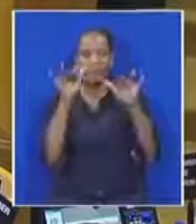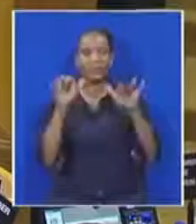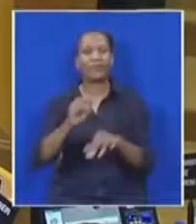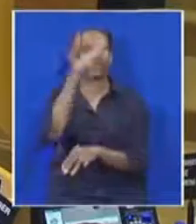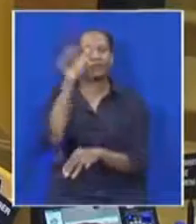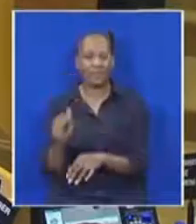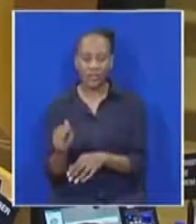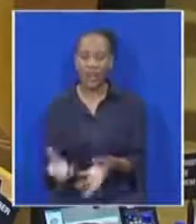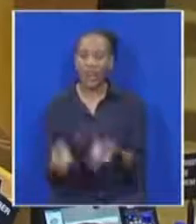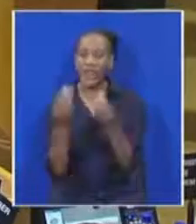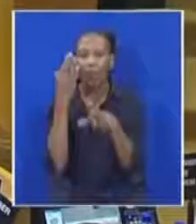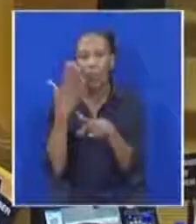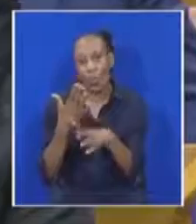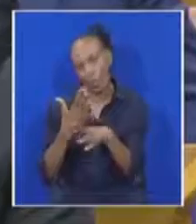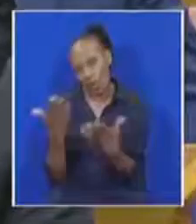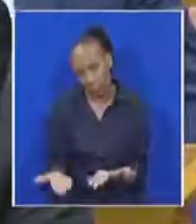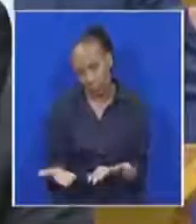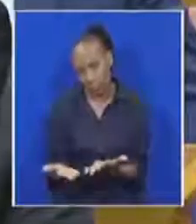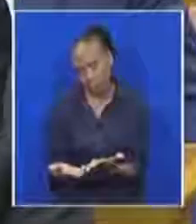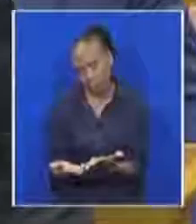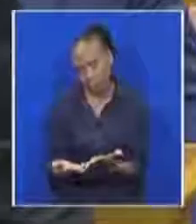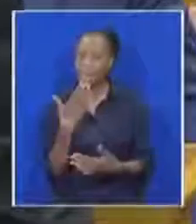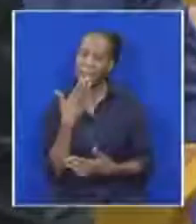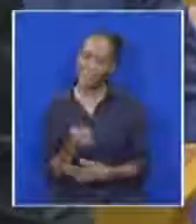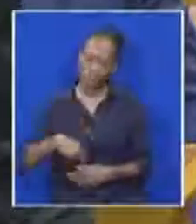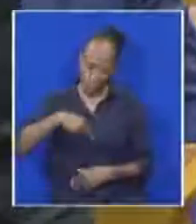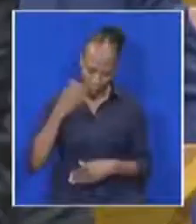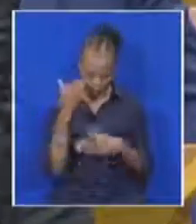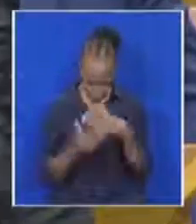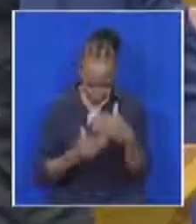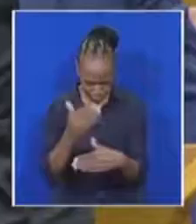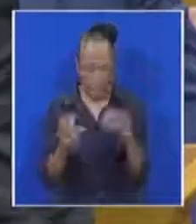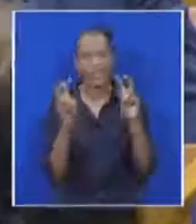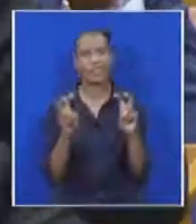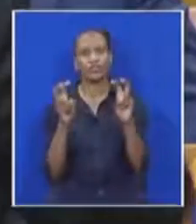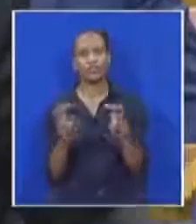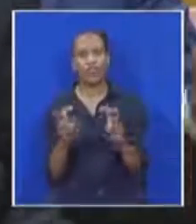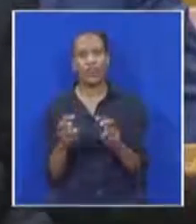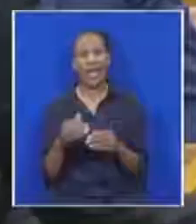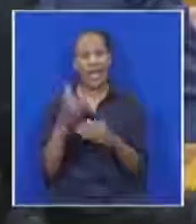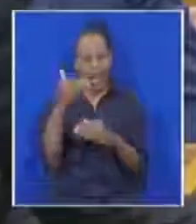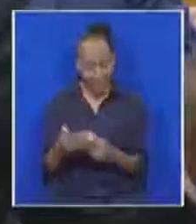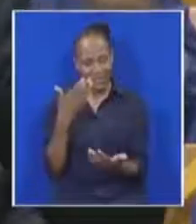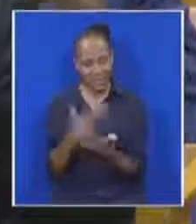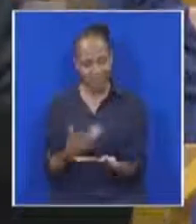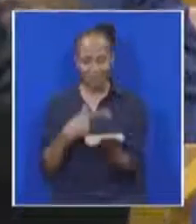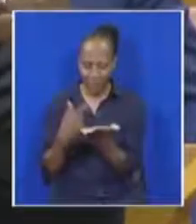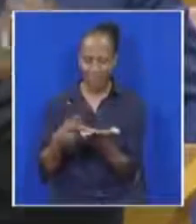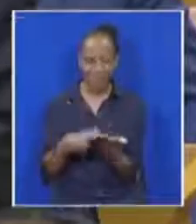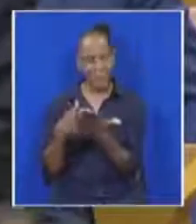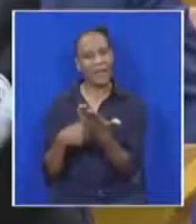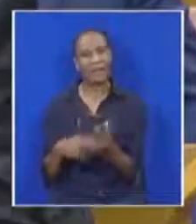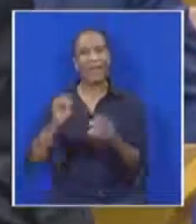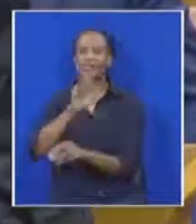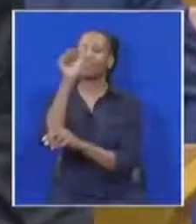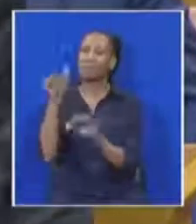work. Can I request and prevail that we proceed on this matter so that we can talk about the people's business and the South